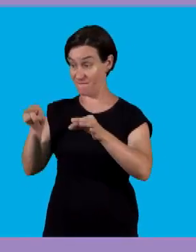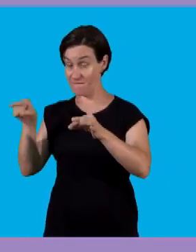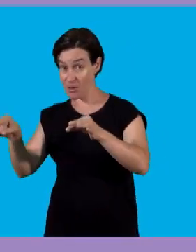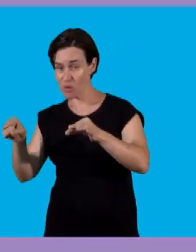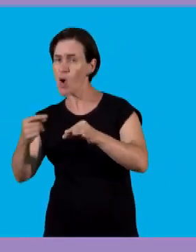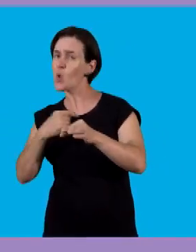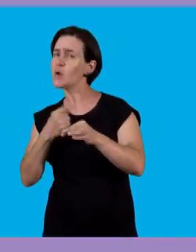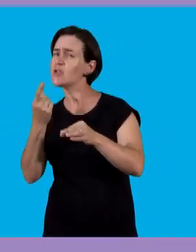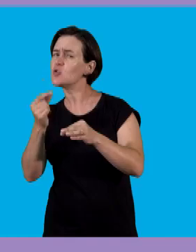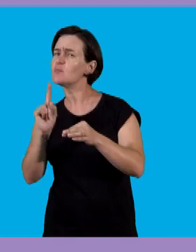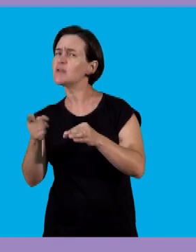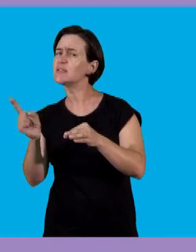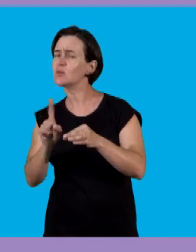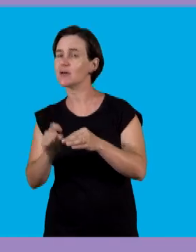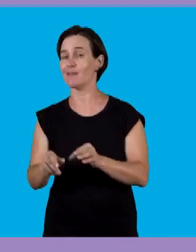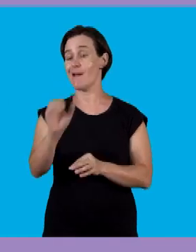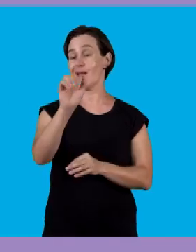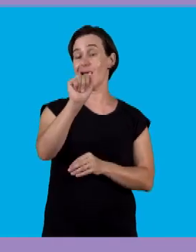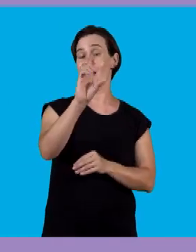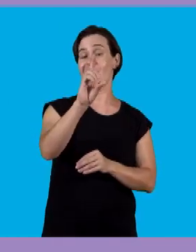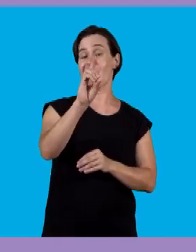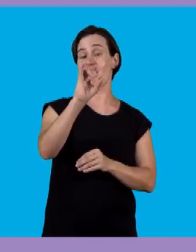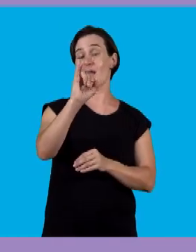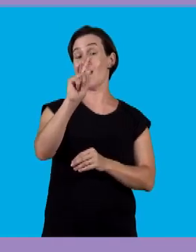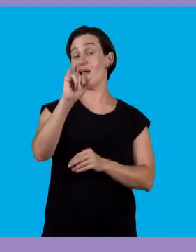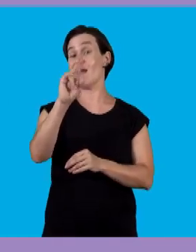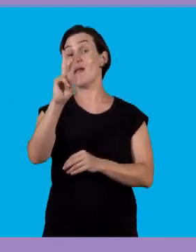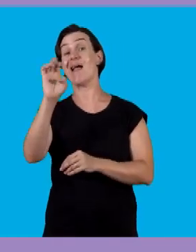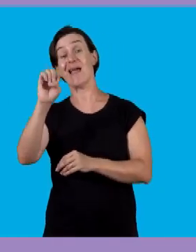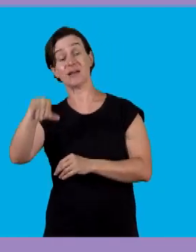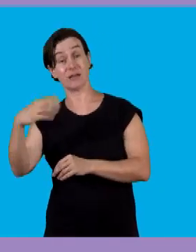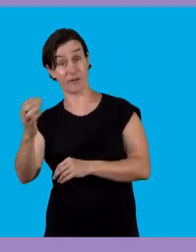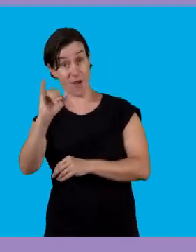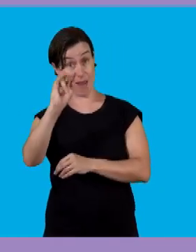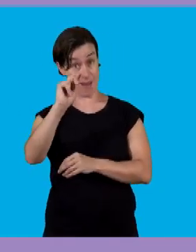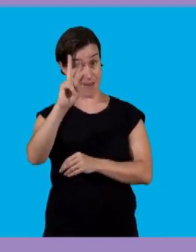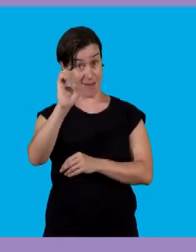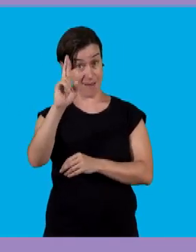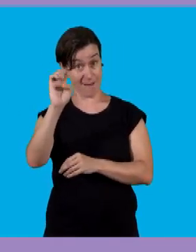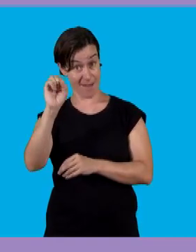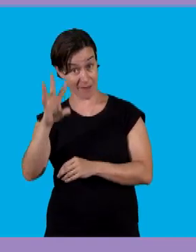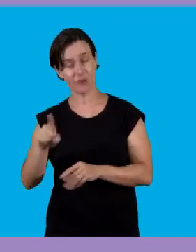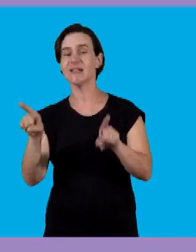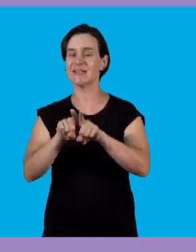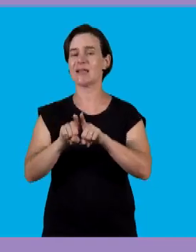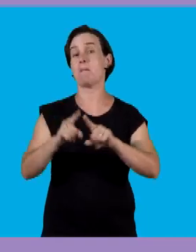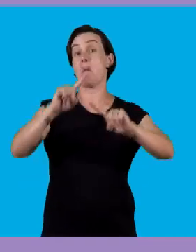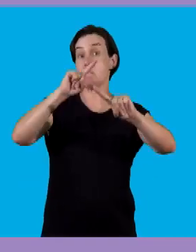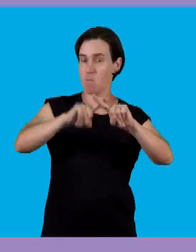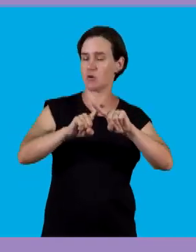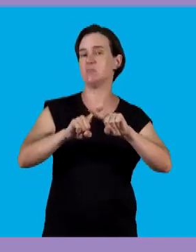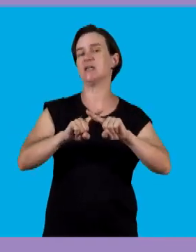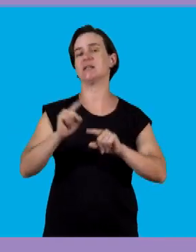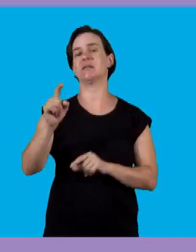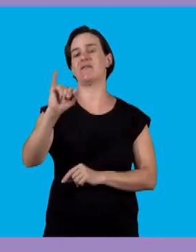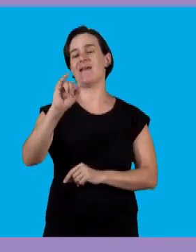going to use the additive inverse and the multiplicative inverse to get to our input value,